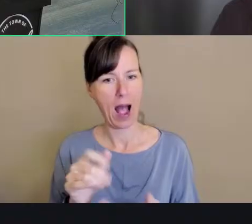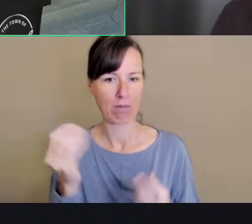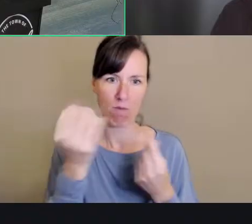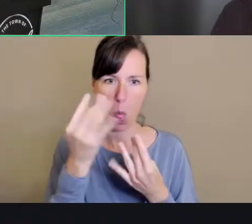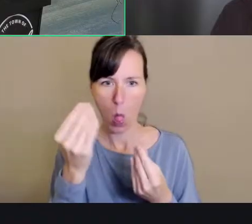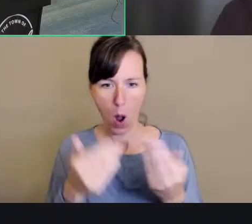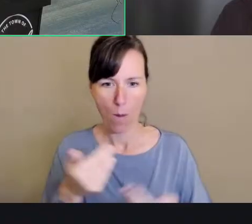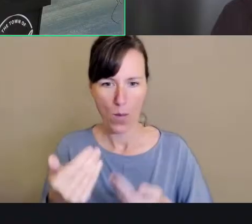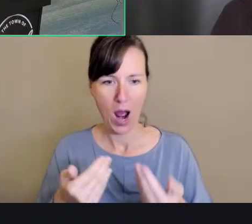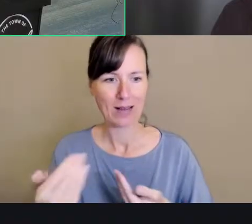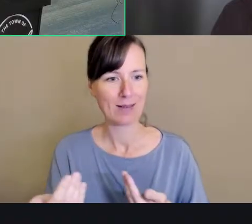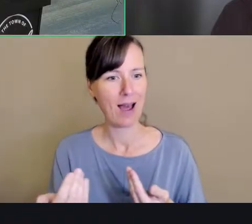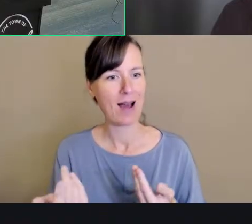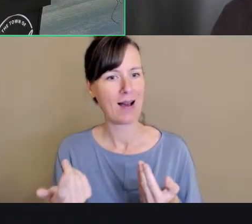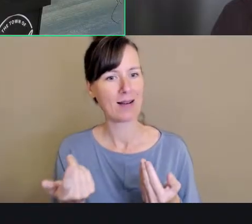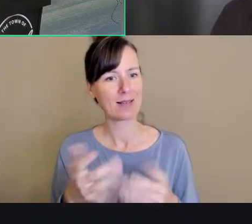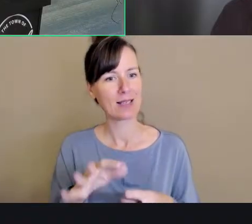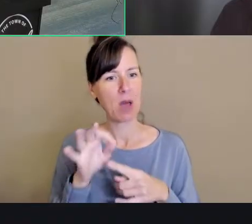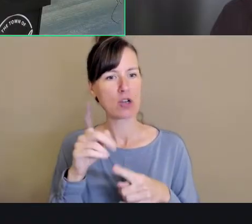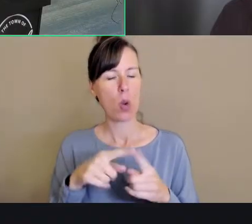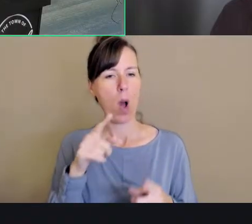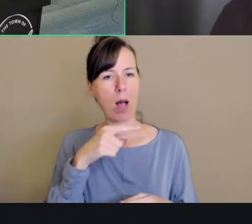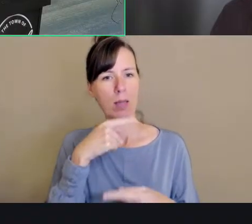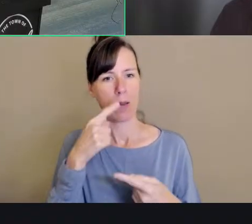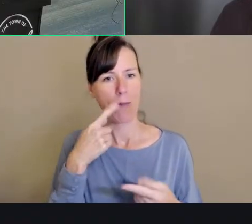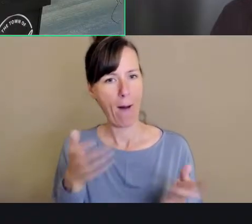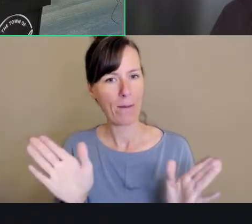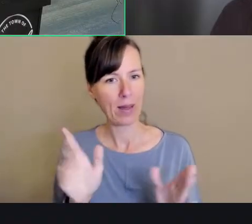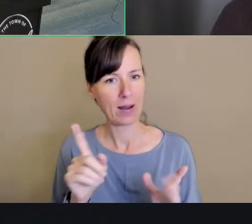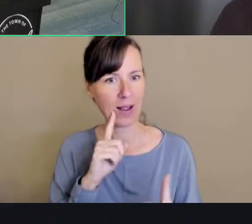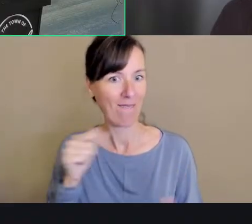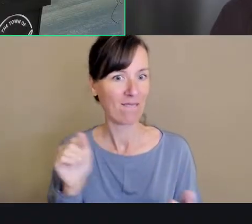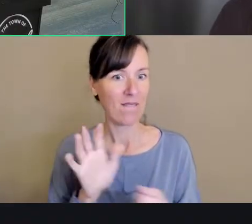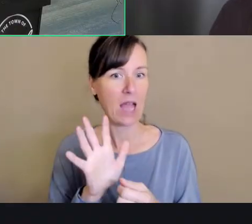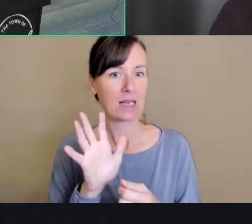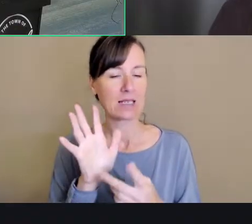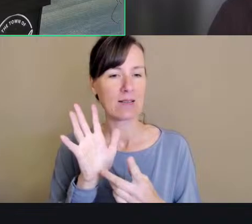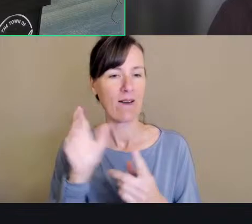have drainage concerns. The other thing that I heard mentioned